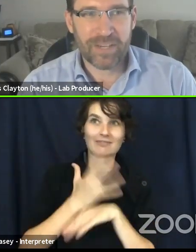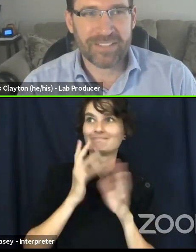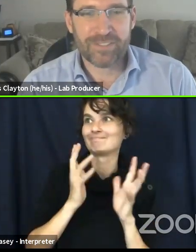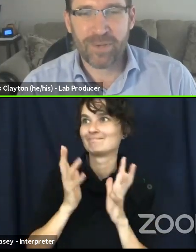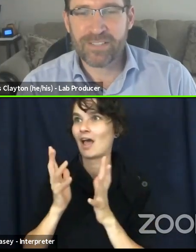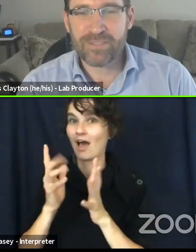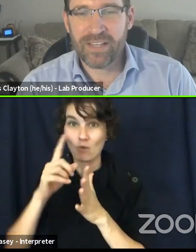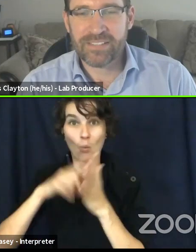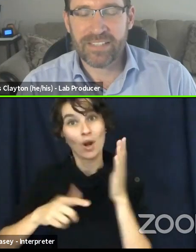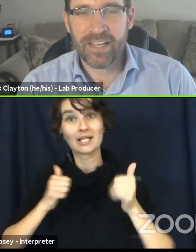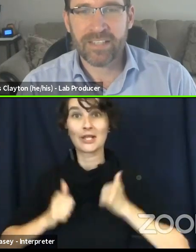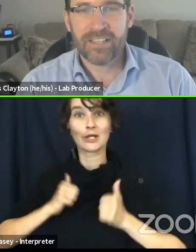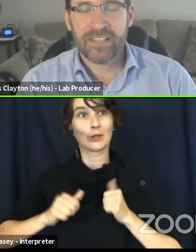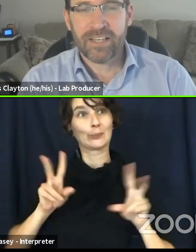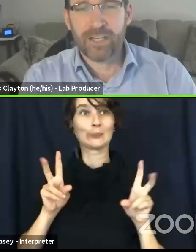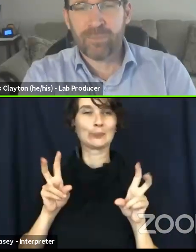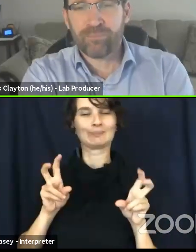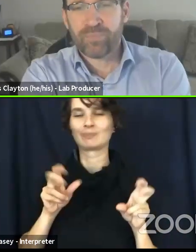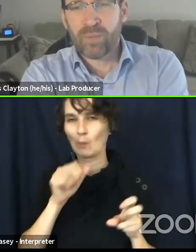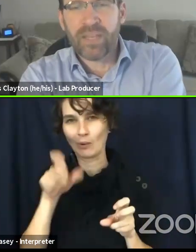need to try to define today.